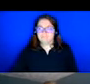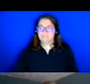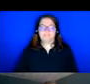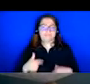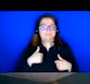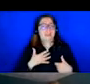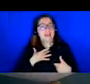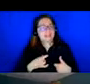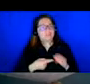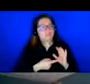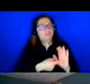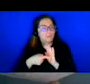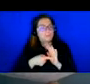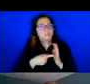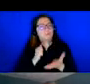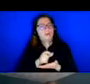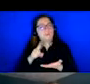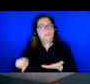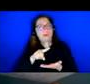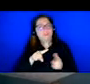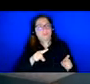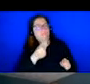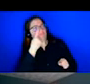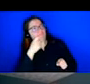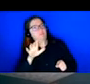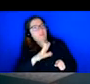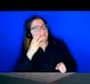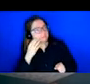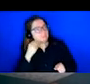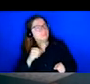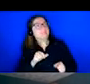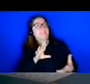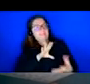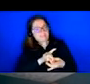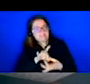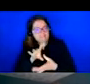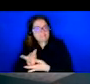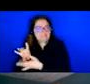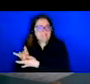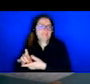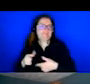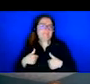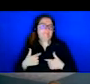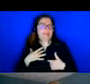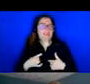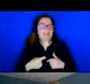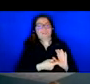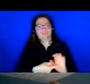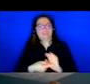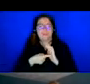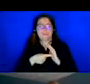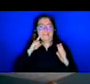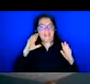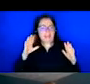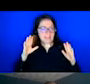different types of roles, kind of experiences, but I like to show off kind of the expectations of many